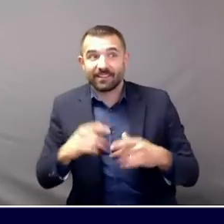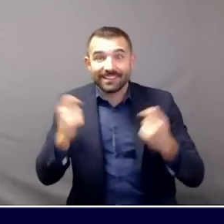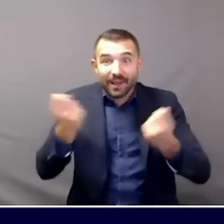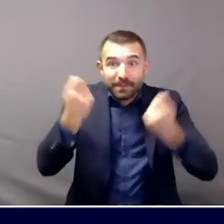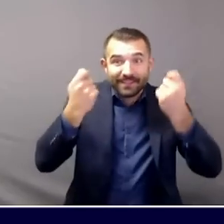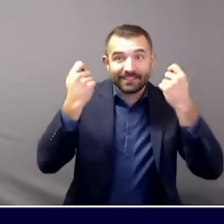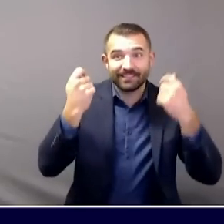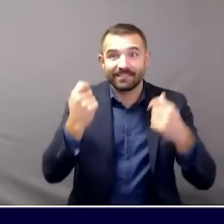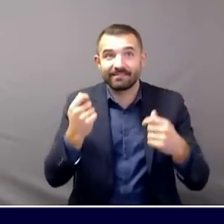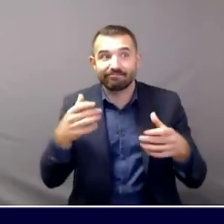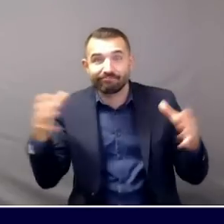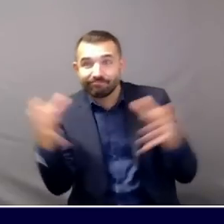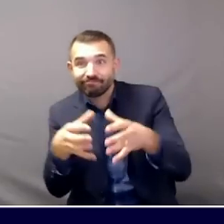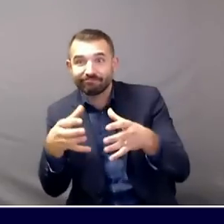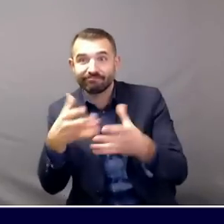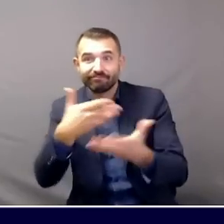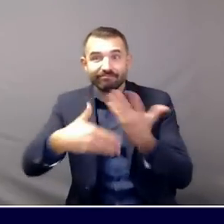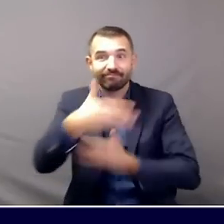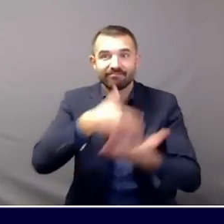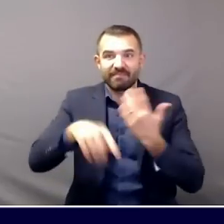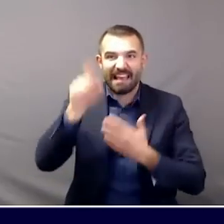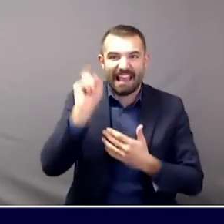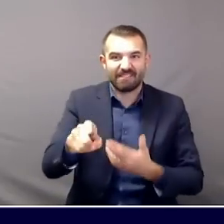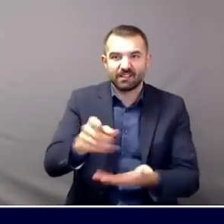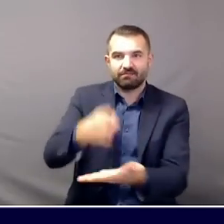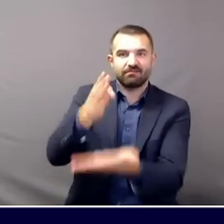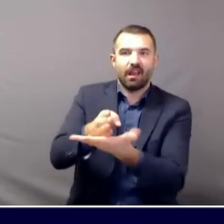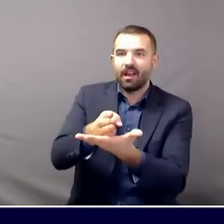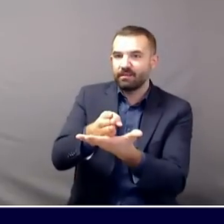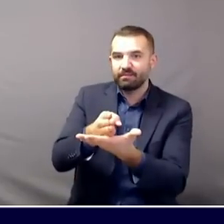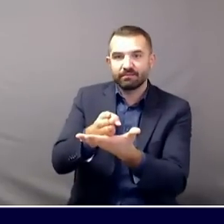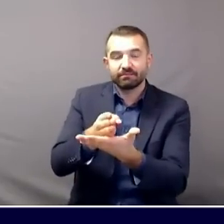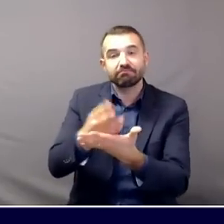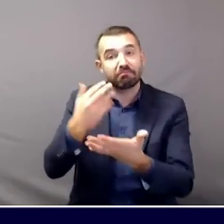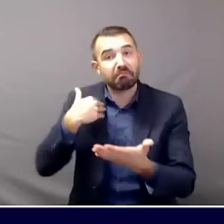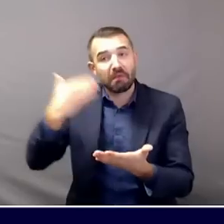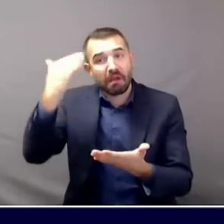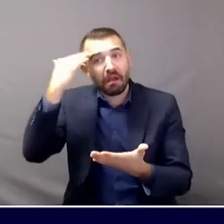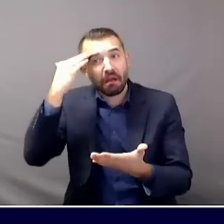We know the 3 W's: wearing a face covering indoors and